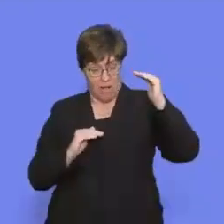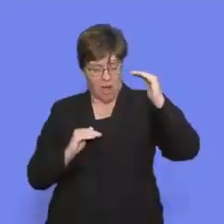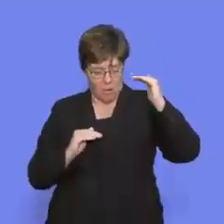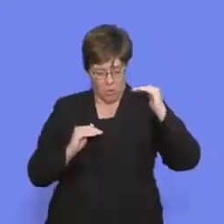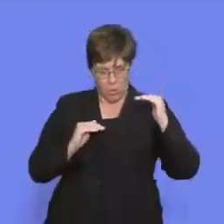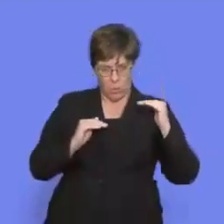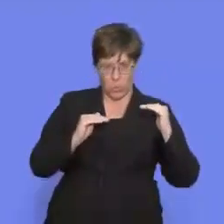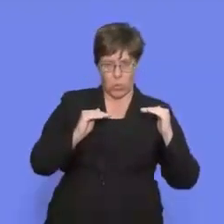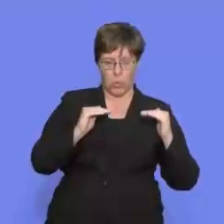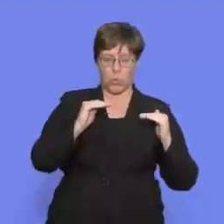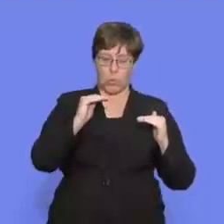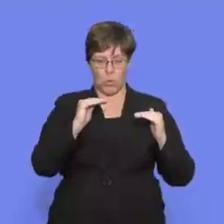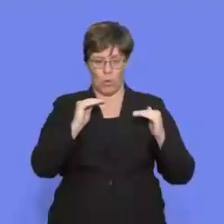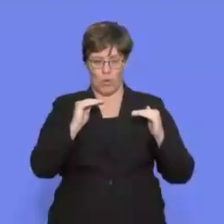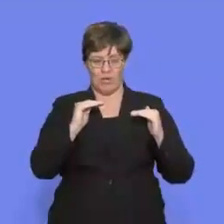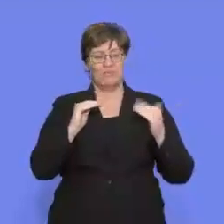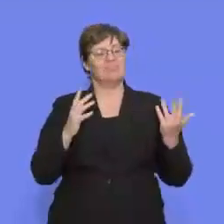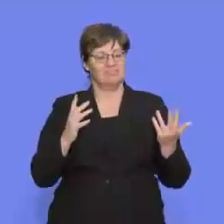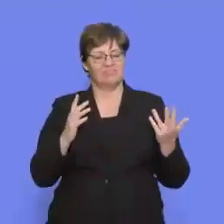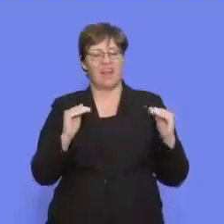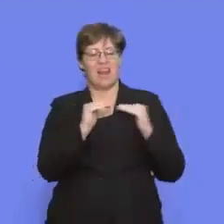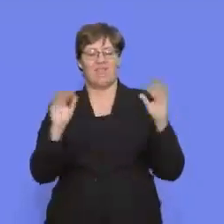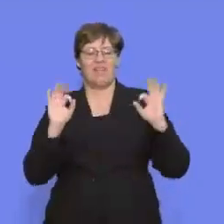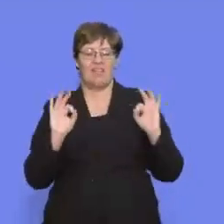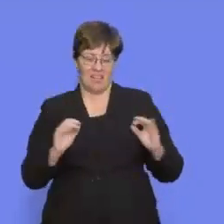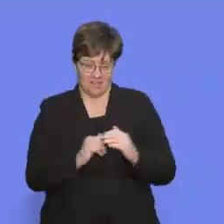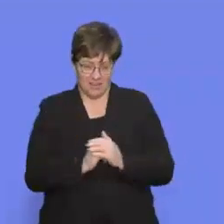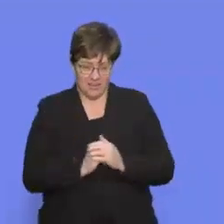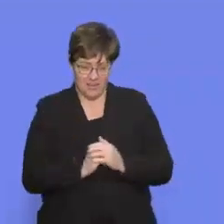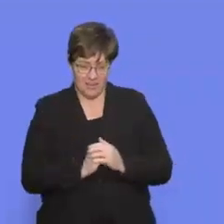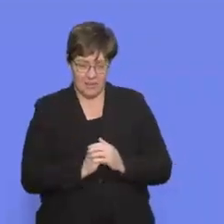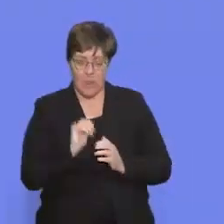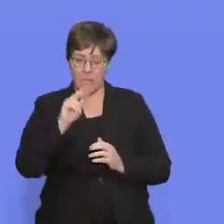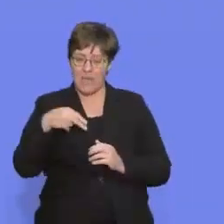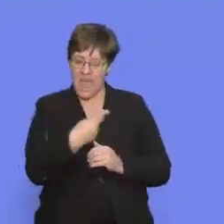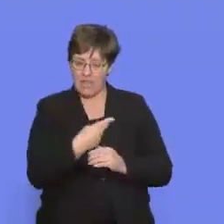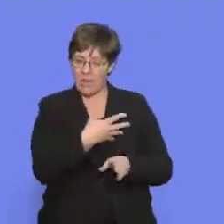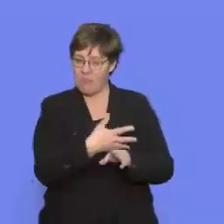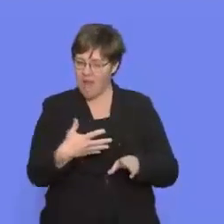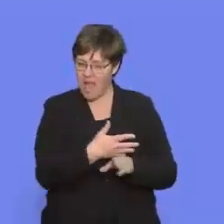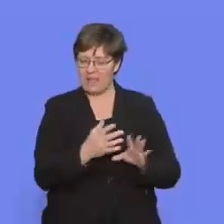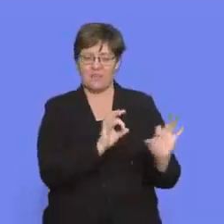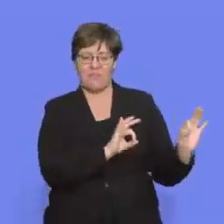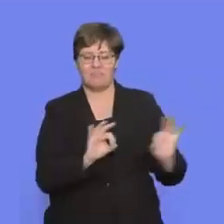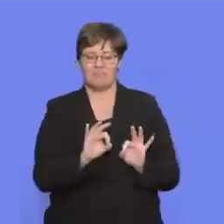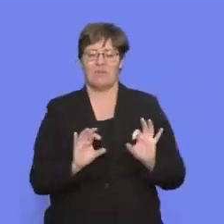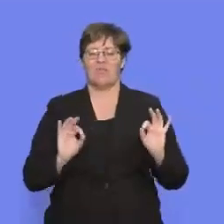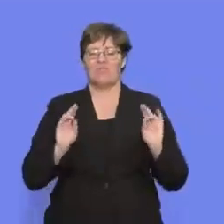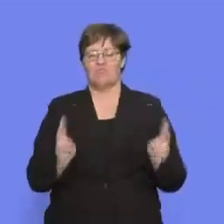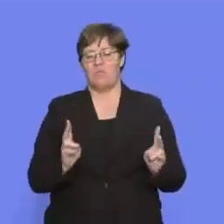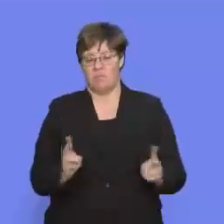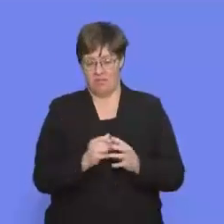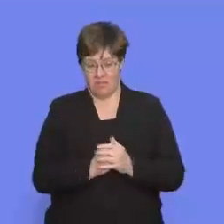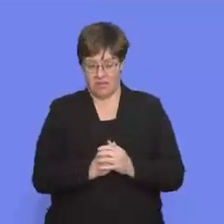here dropping. The pH of the blood returns to normal. This is nothing else but the negative